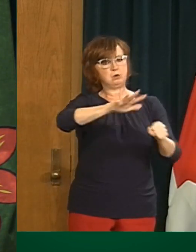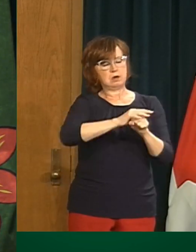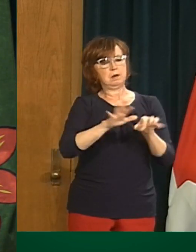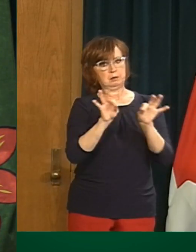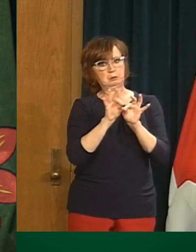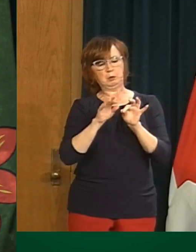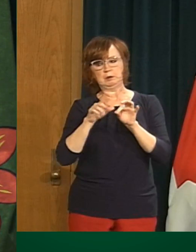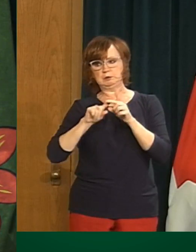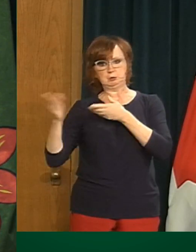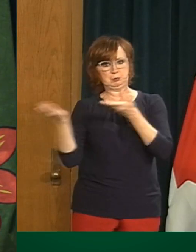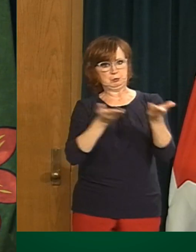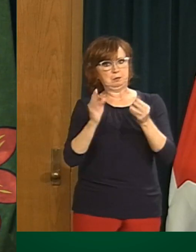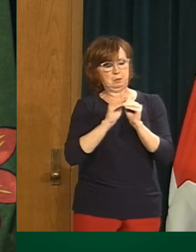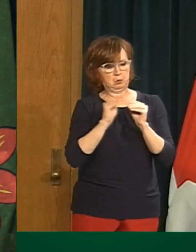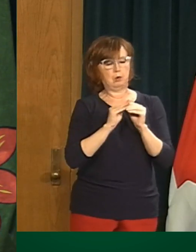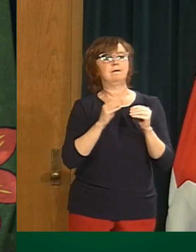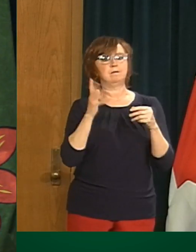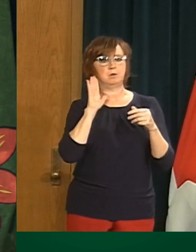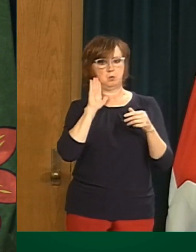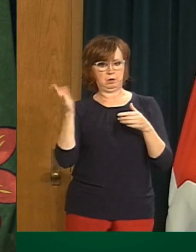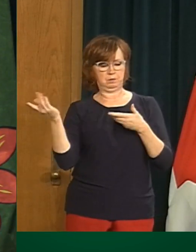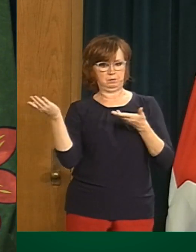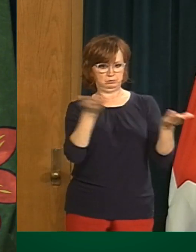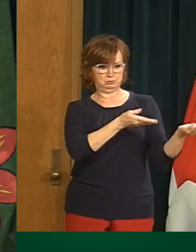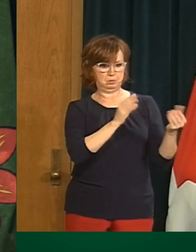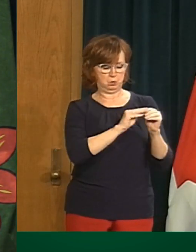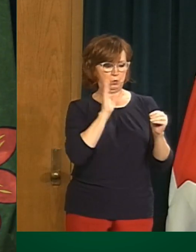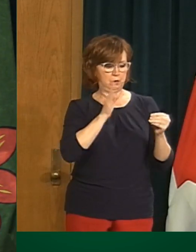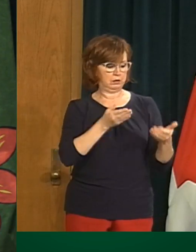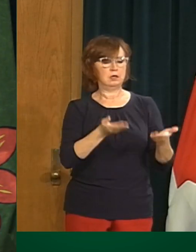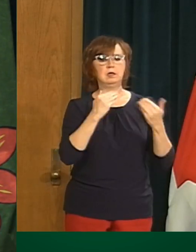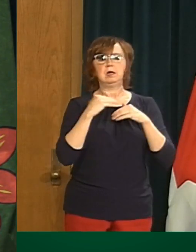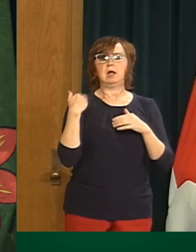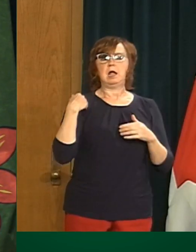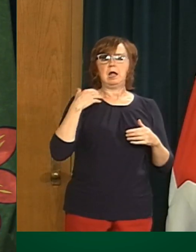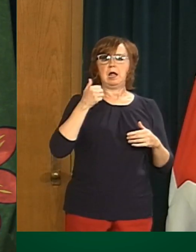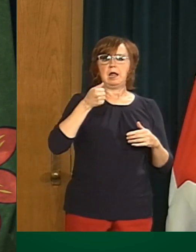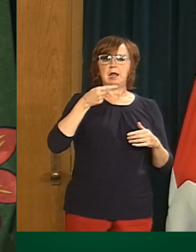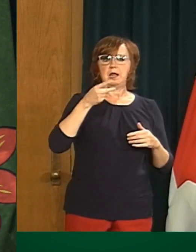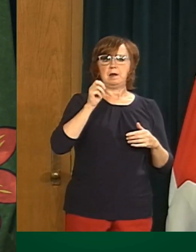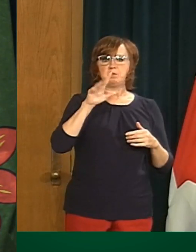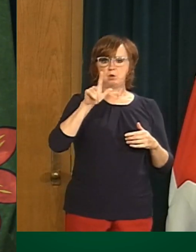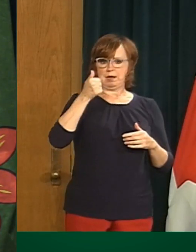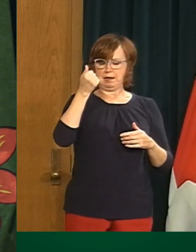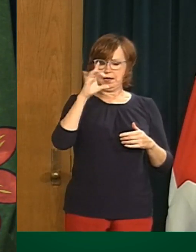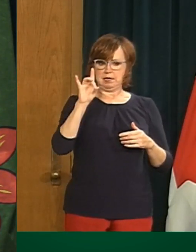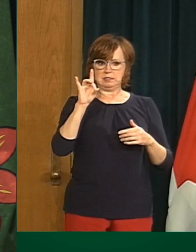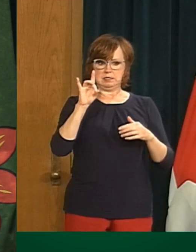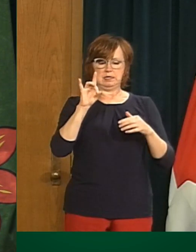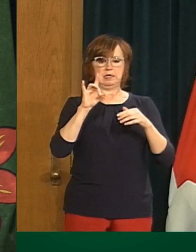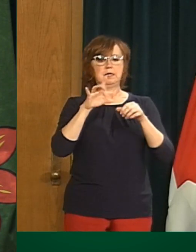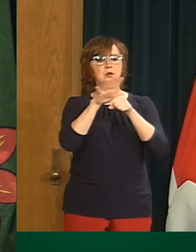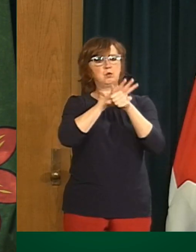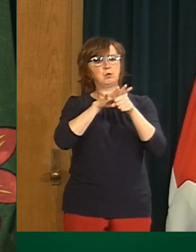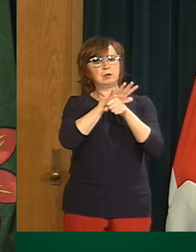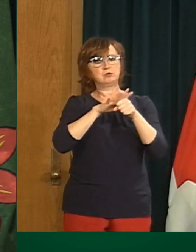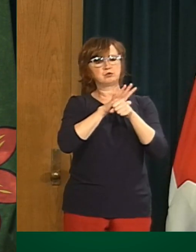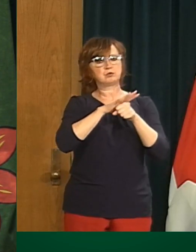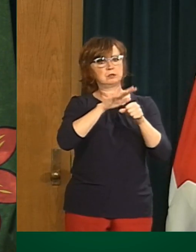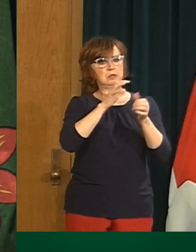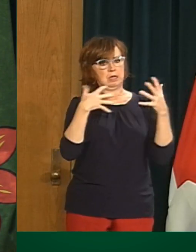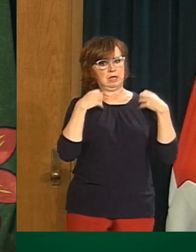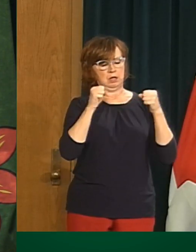area. On April 18th, the regional medical health officers advised against all non-essential travel between